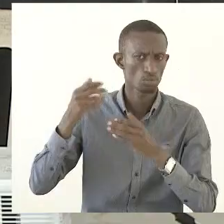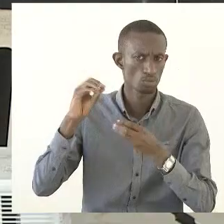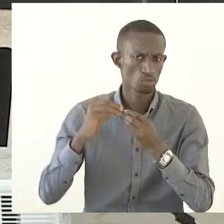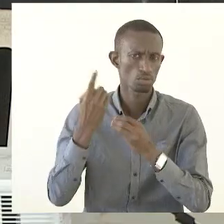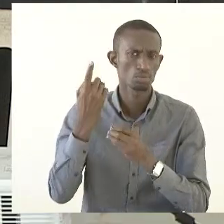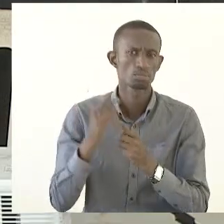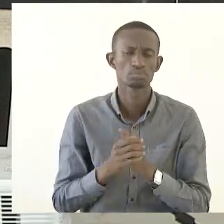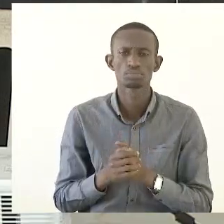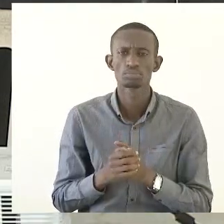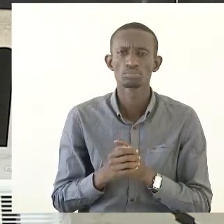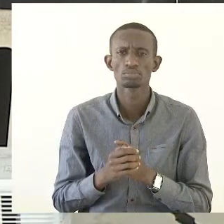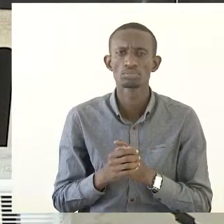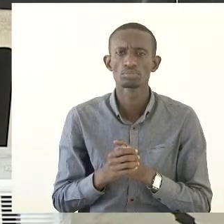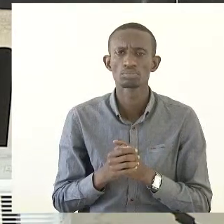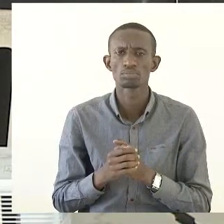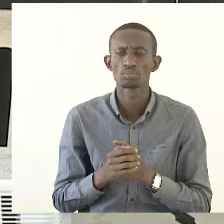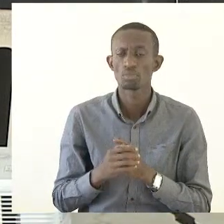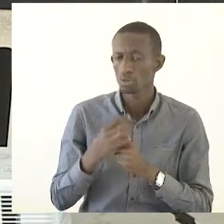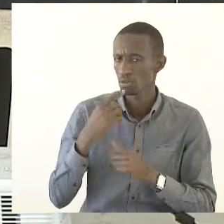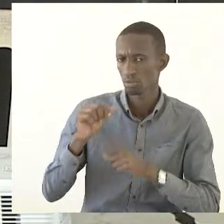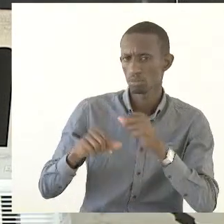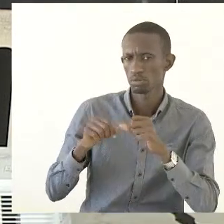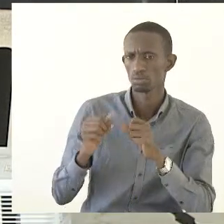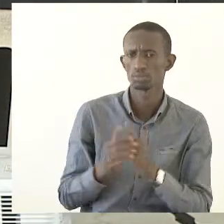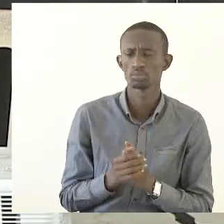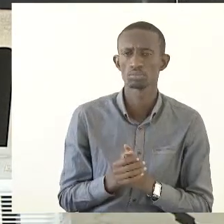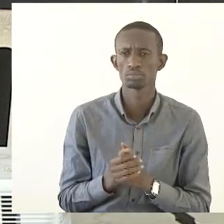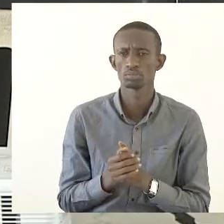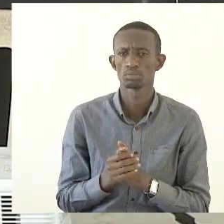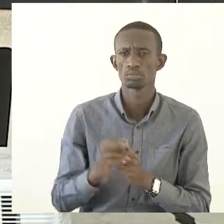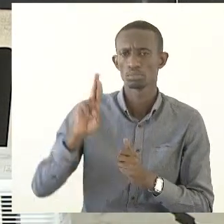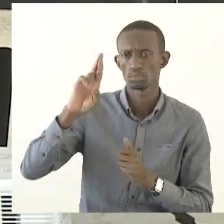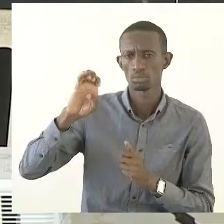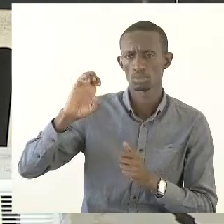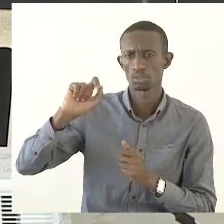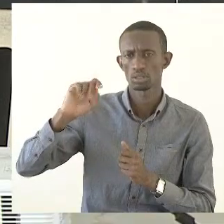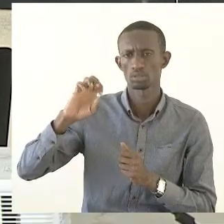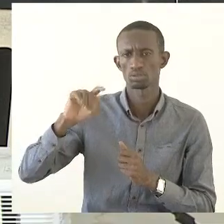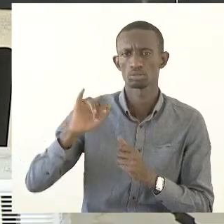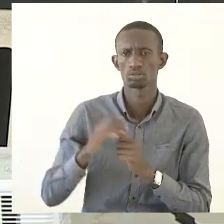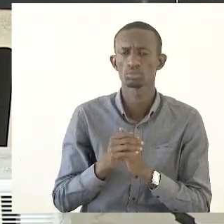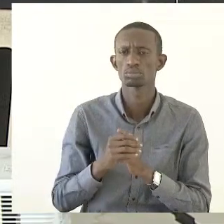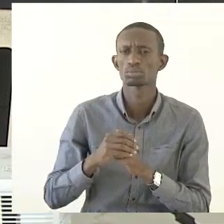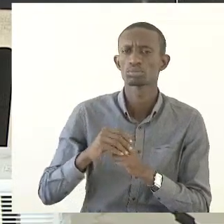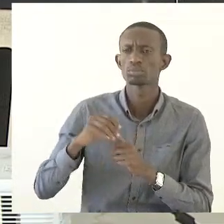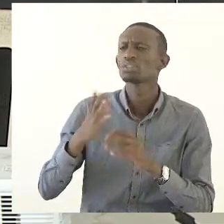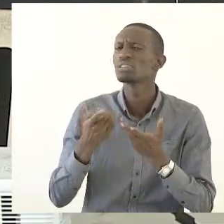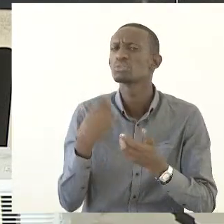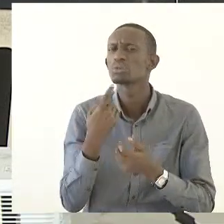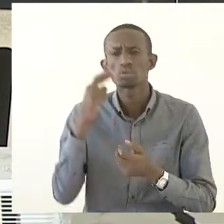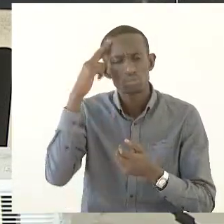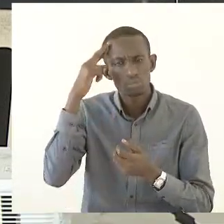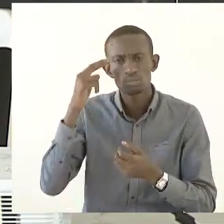that is used to test the presence of starch in a food sample. Who can remind me the reagent which is used